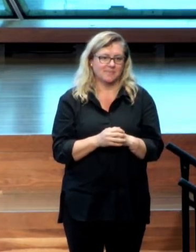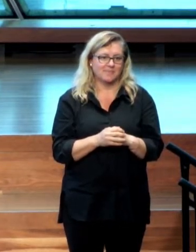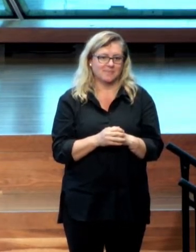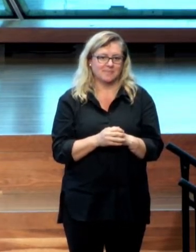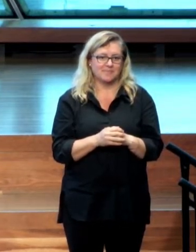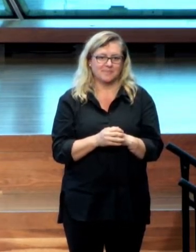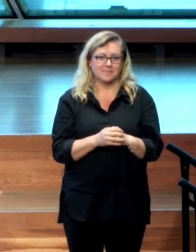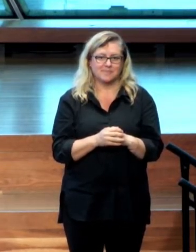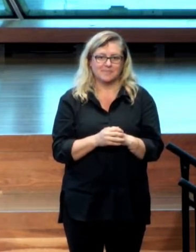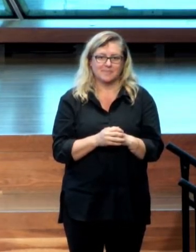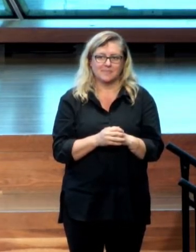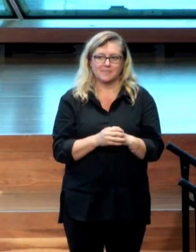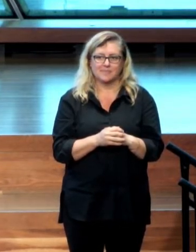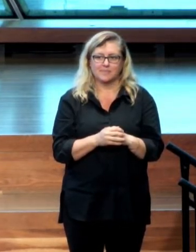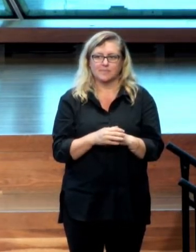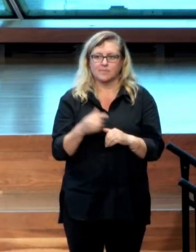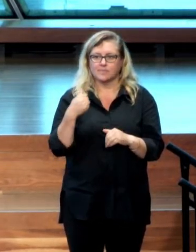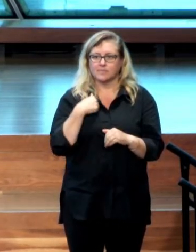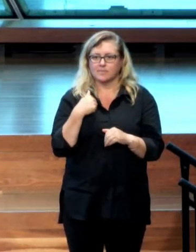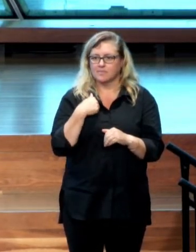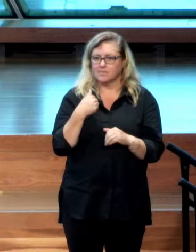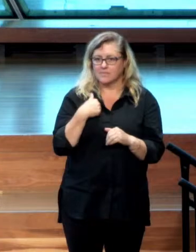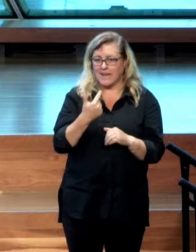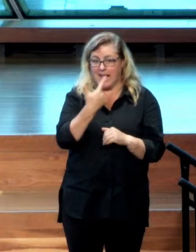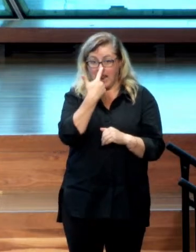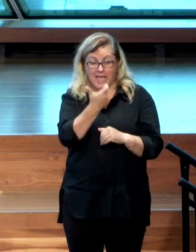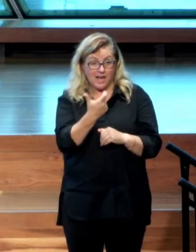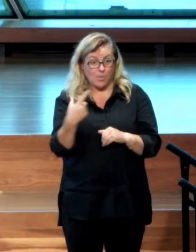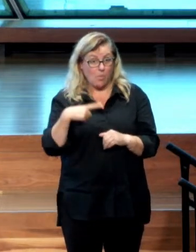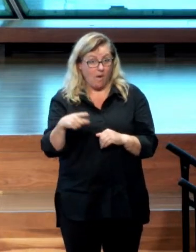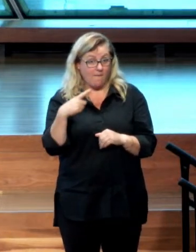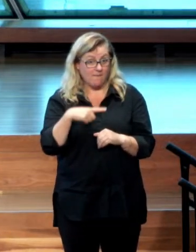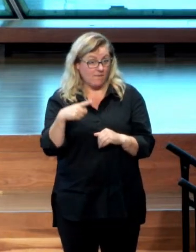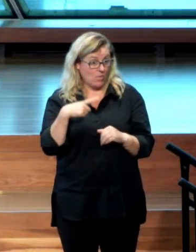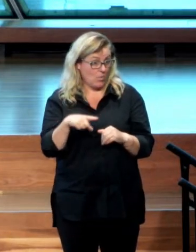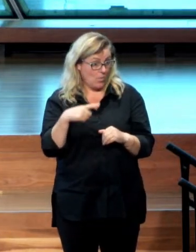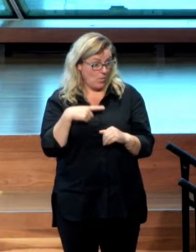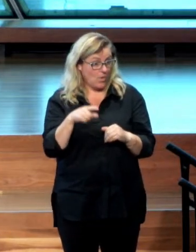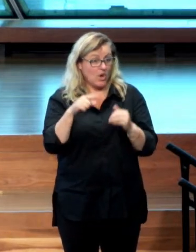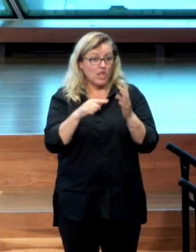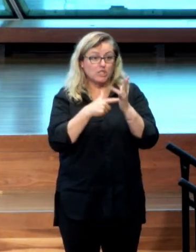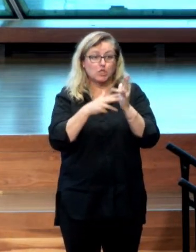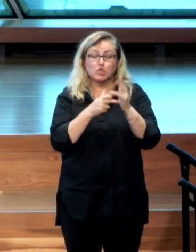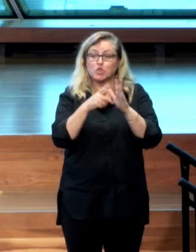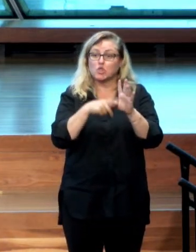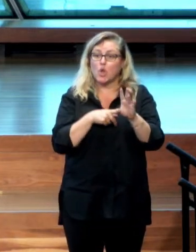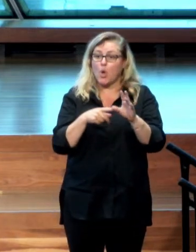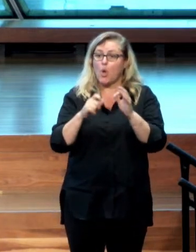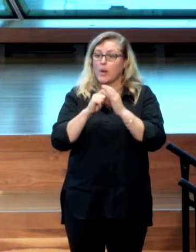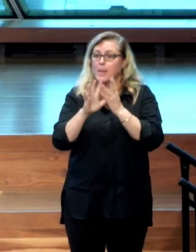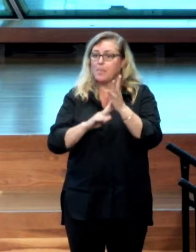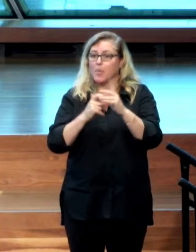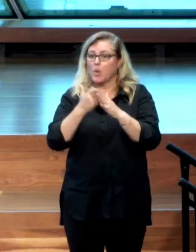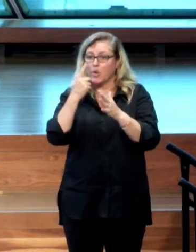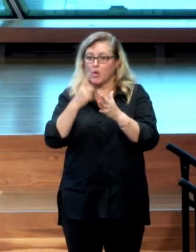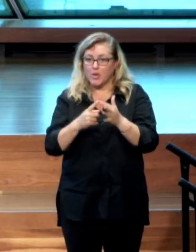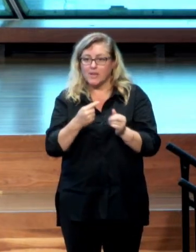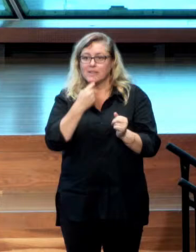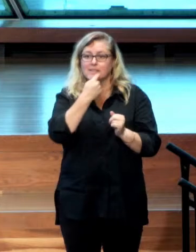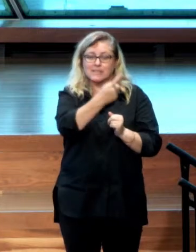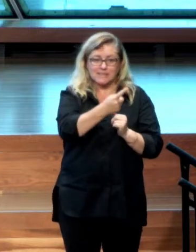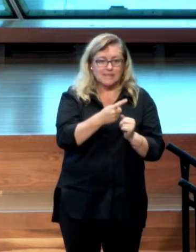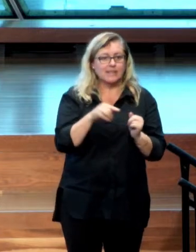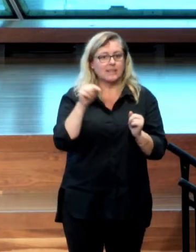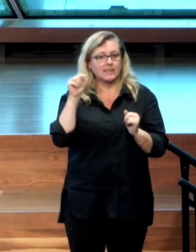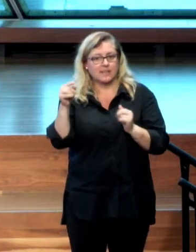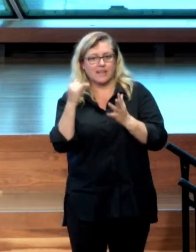Indeed. I was very lucky to be in the room, which Tony Burke said that the SB was his idea of